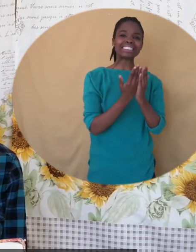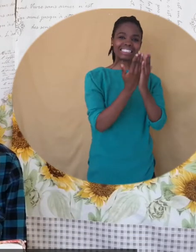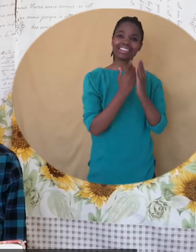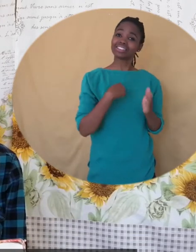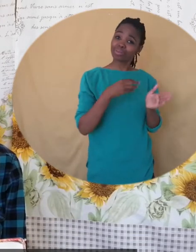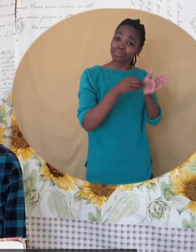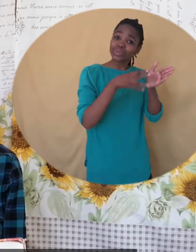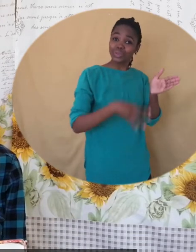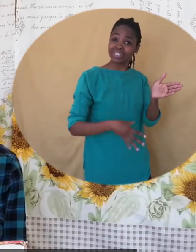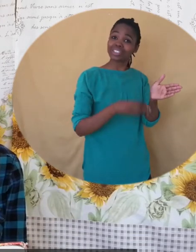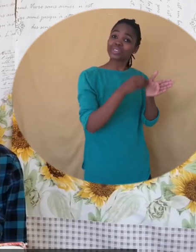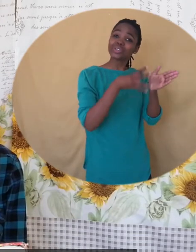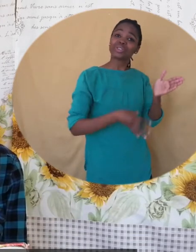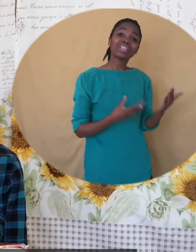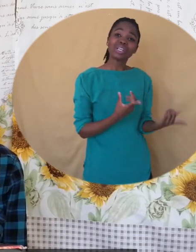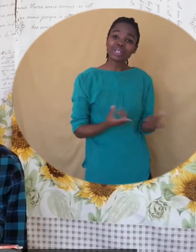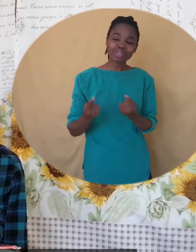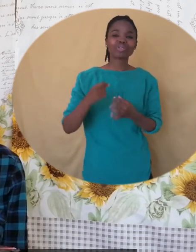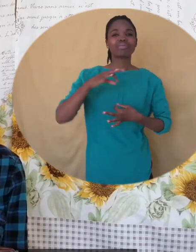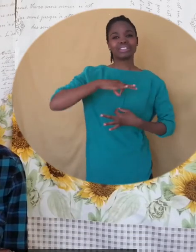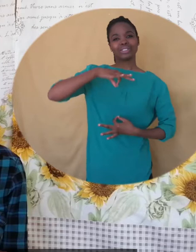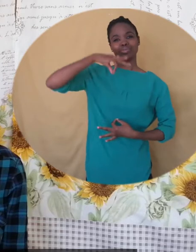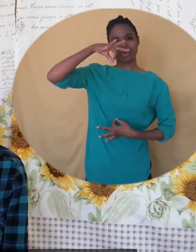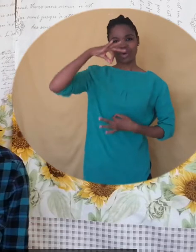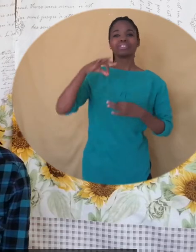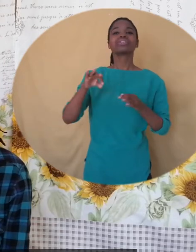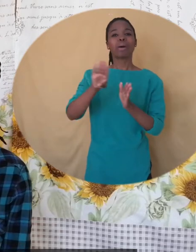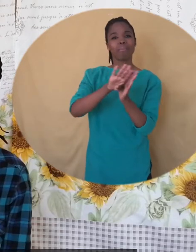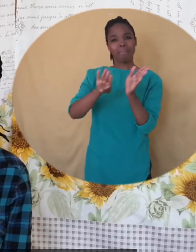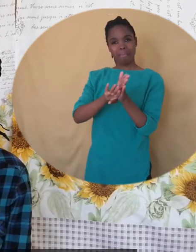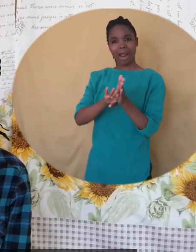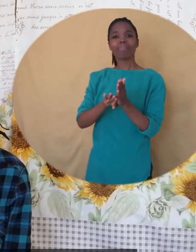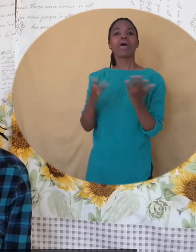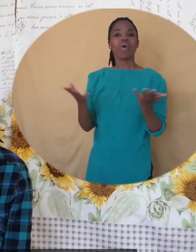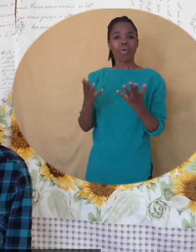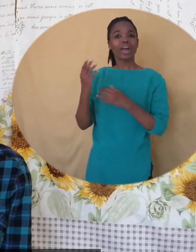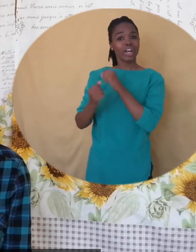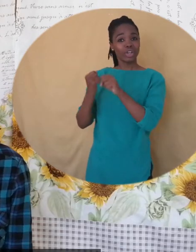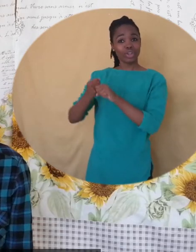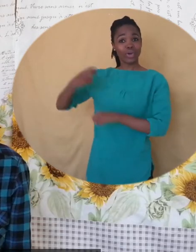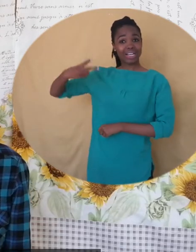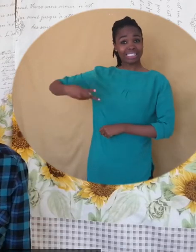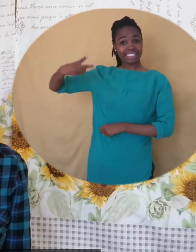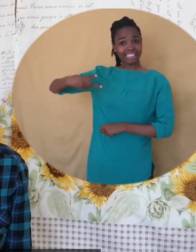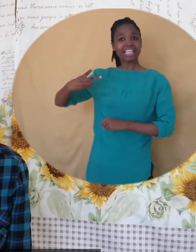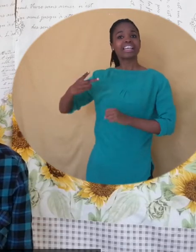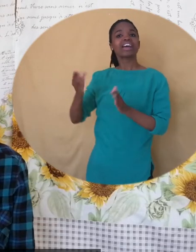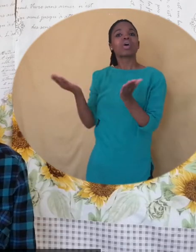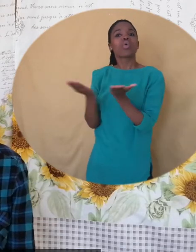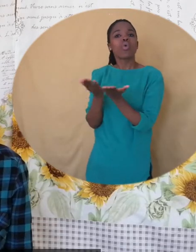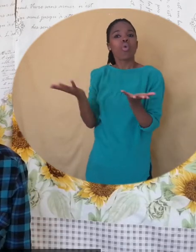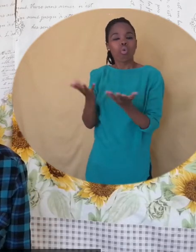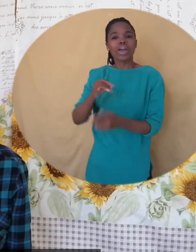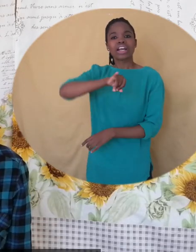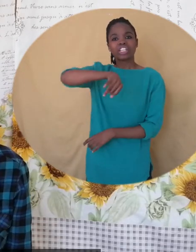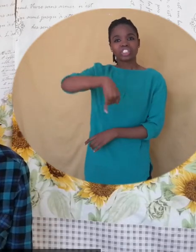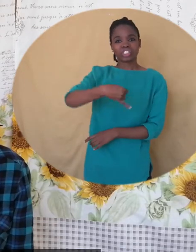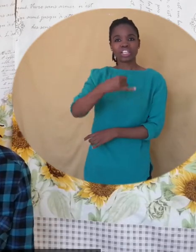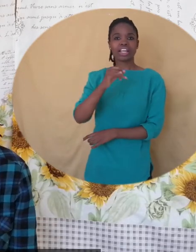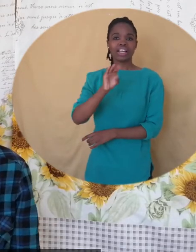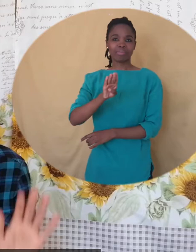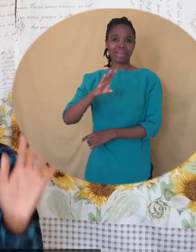you guys must also know about me is that I'm a Bible scholar. I'm doing my 2nd year at an institution